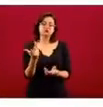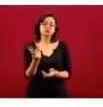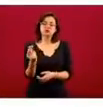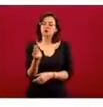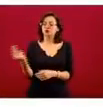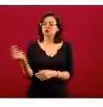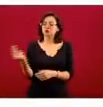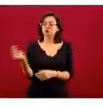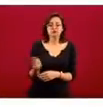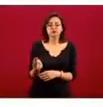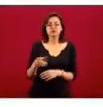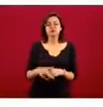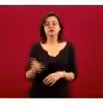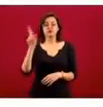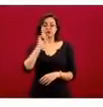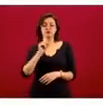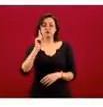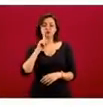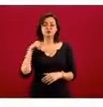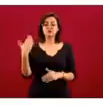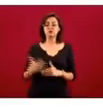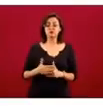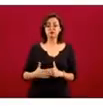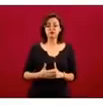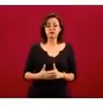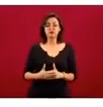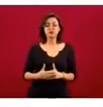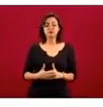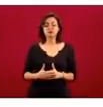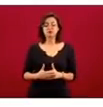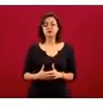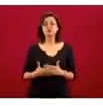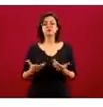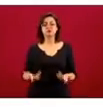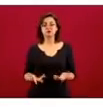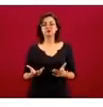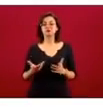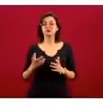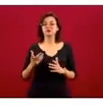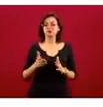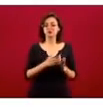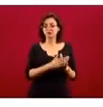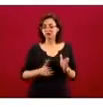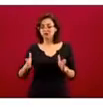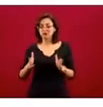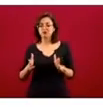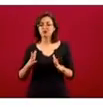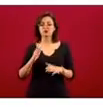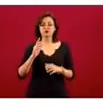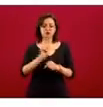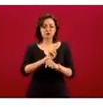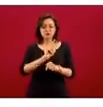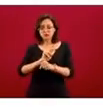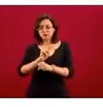to take care of our pregnant patients and do not expose them to unnecessary risks.